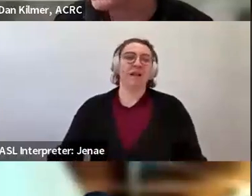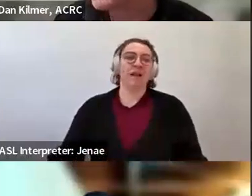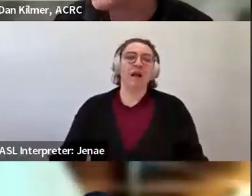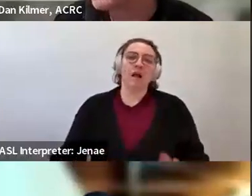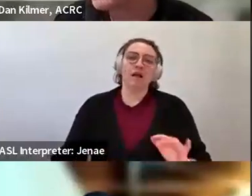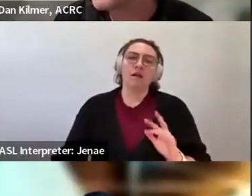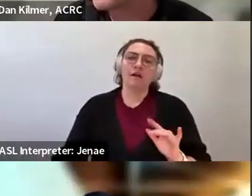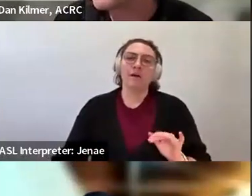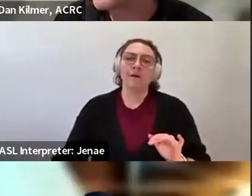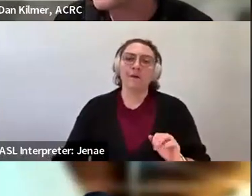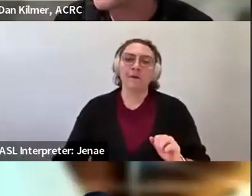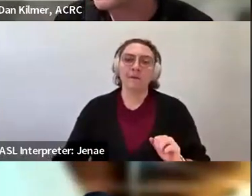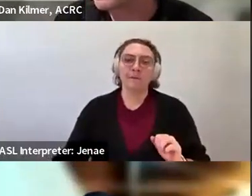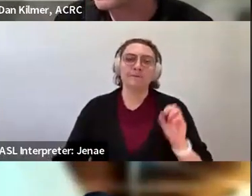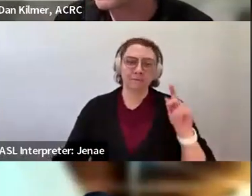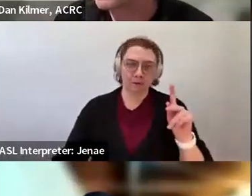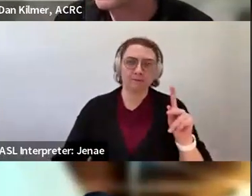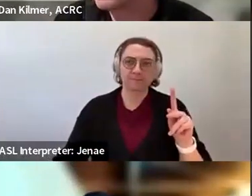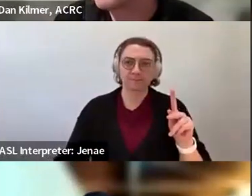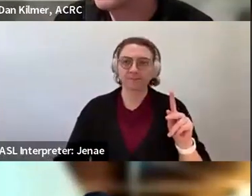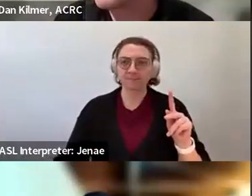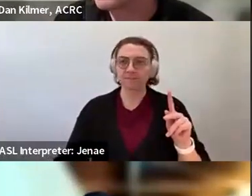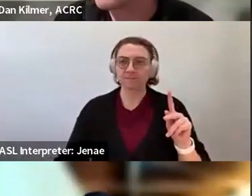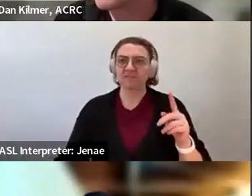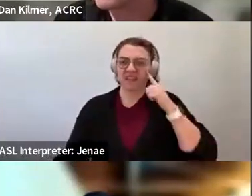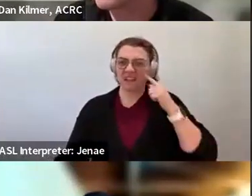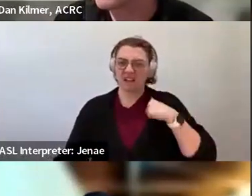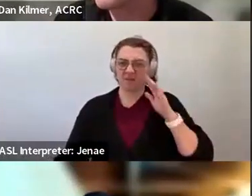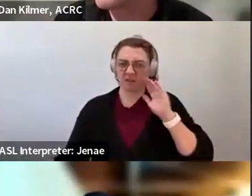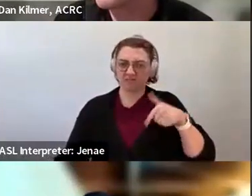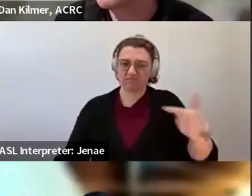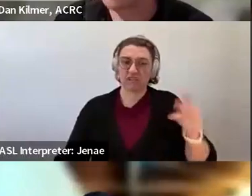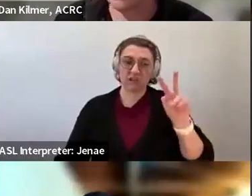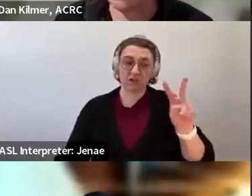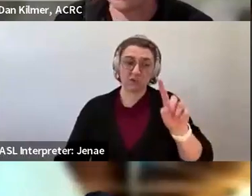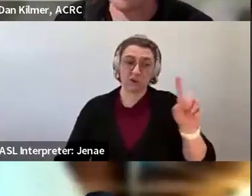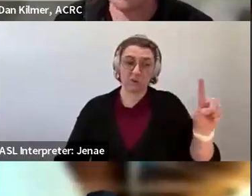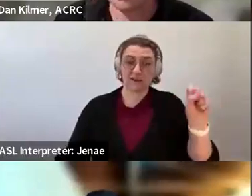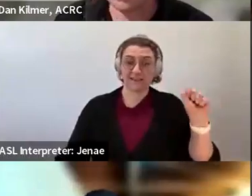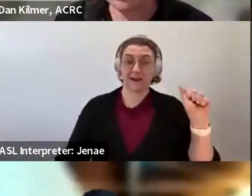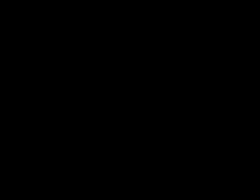And all right, I think I am going to throw it over to 211 Sacramento now.